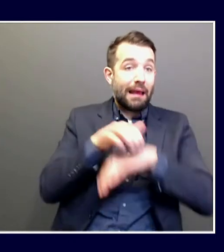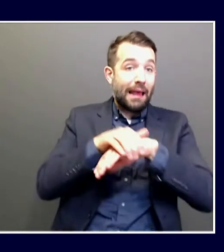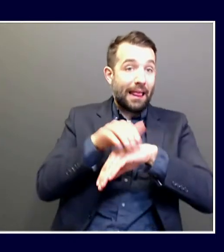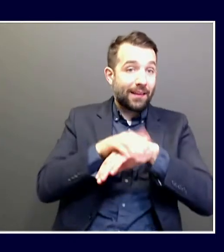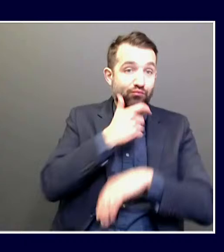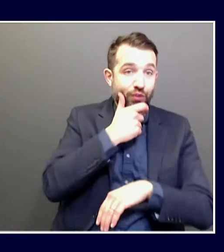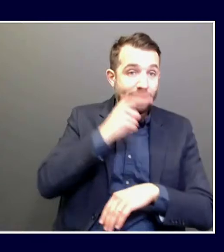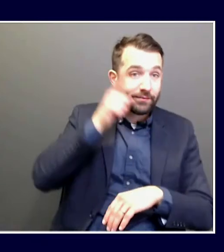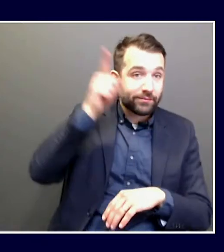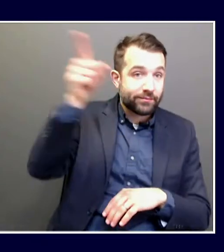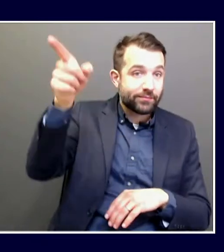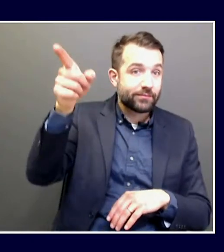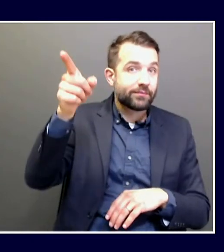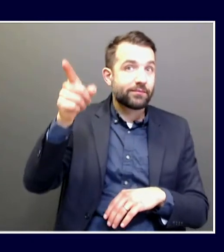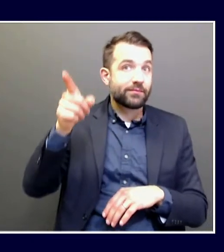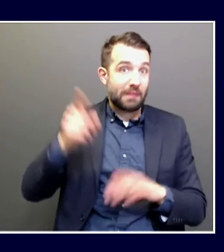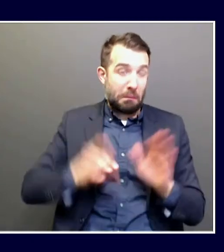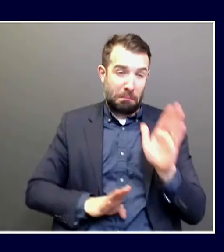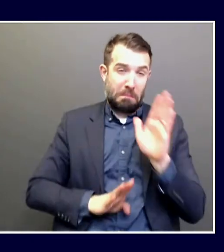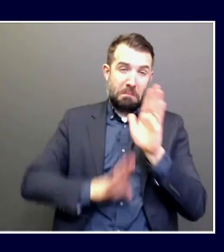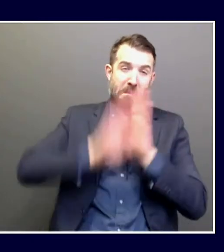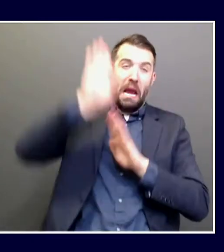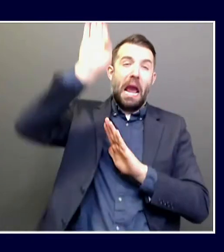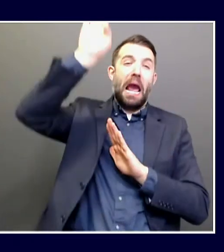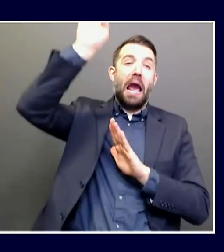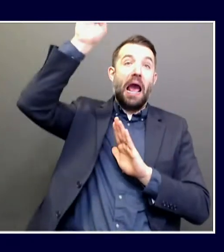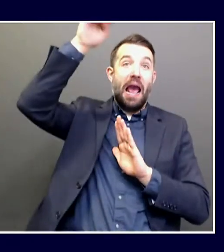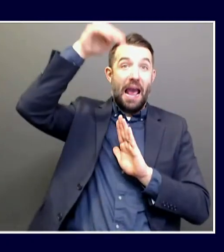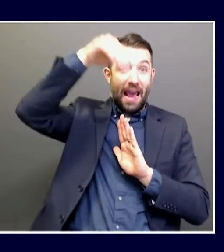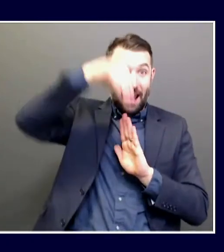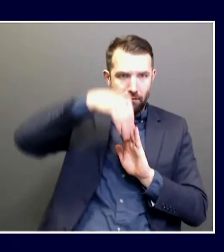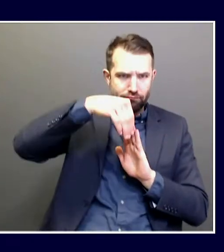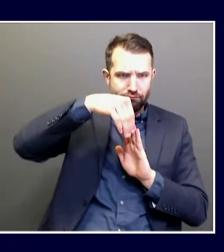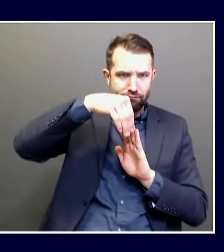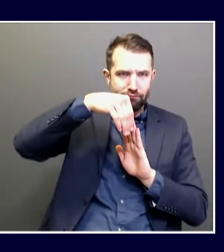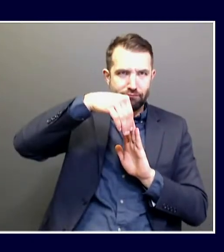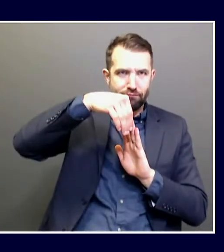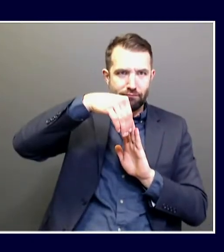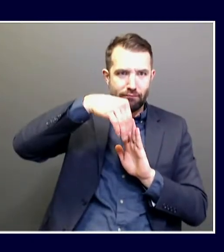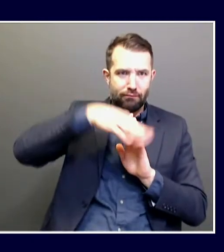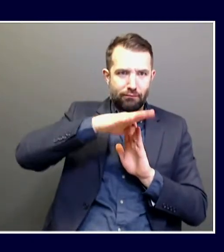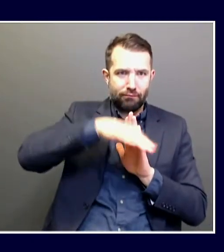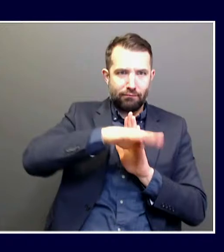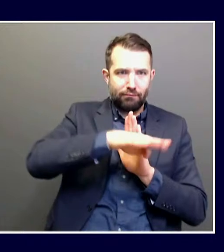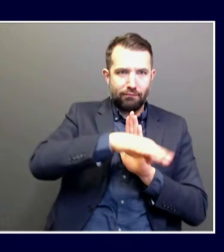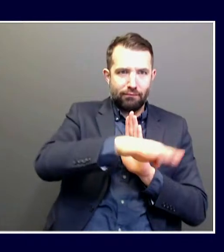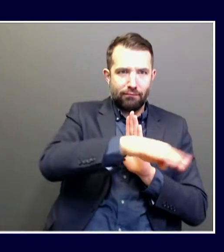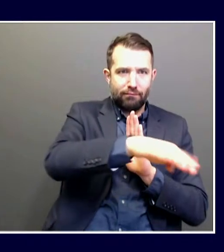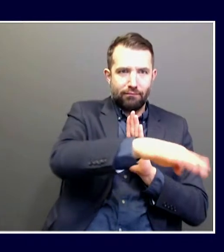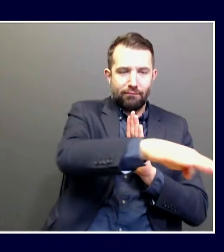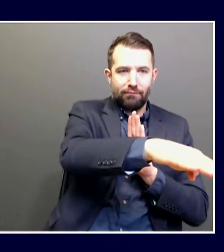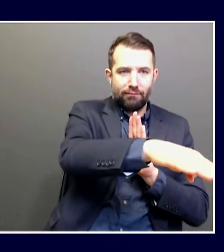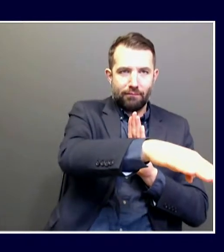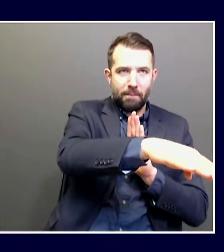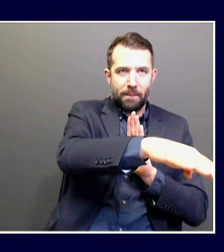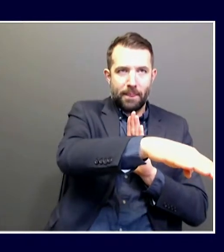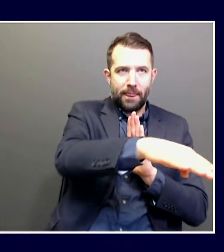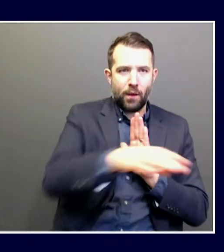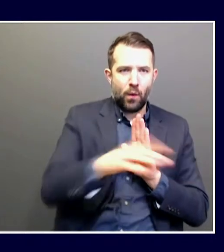where they started. That's the concern right now. If we do experience such an icicle formation, where do we land?